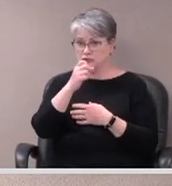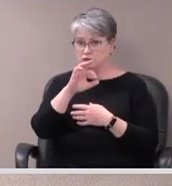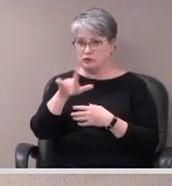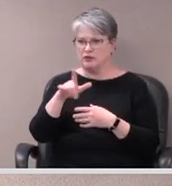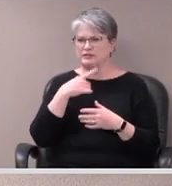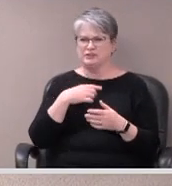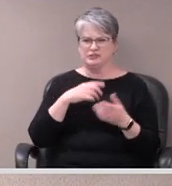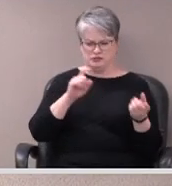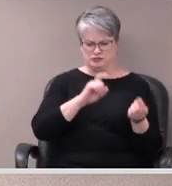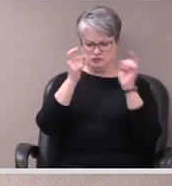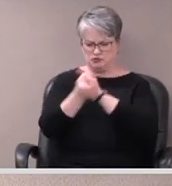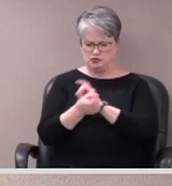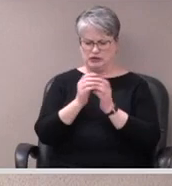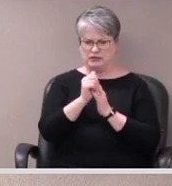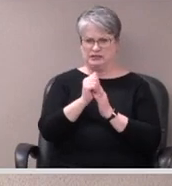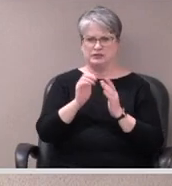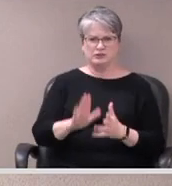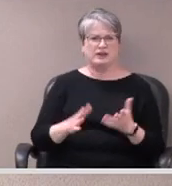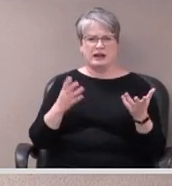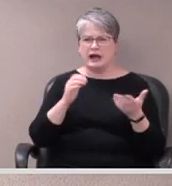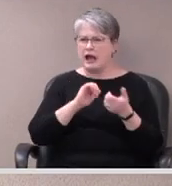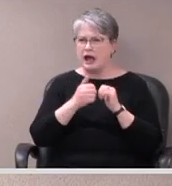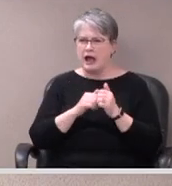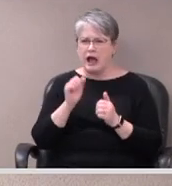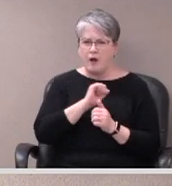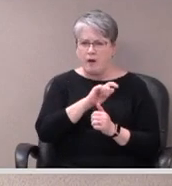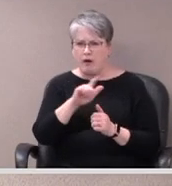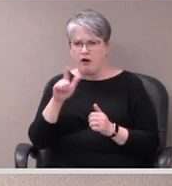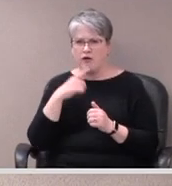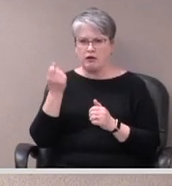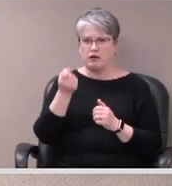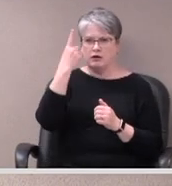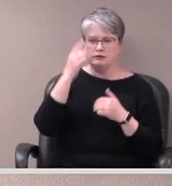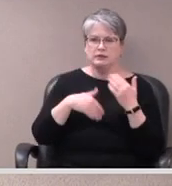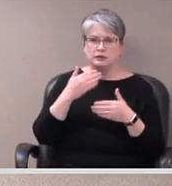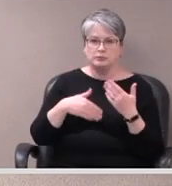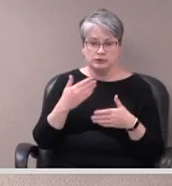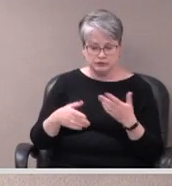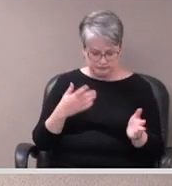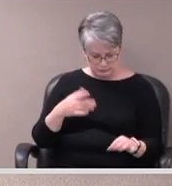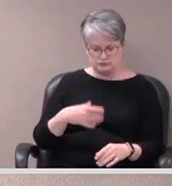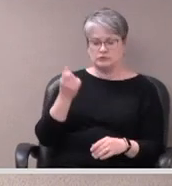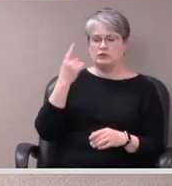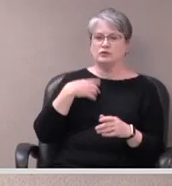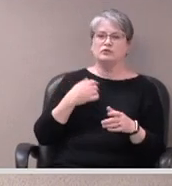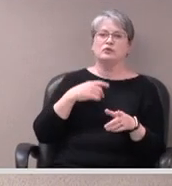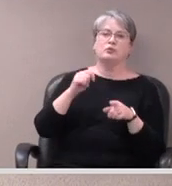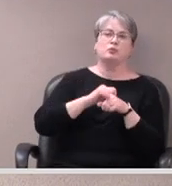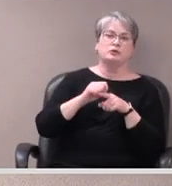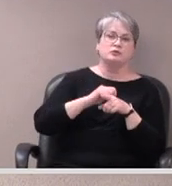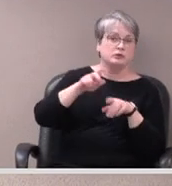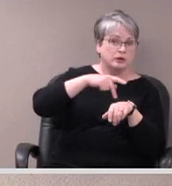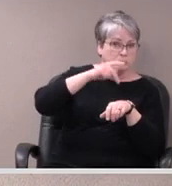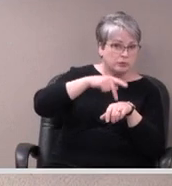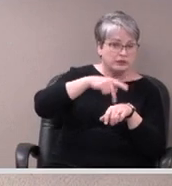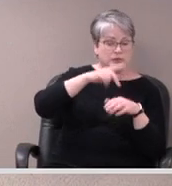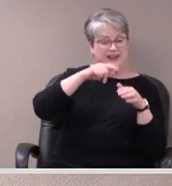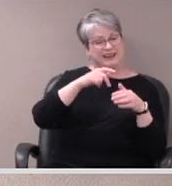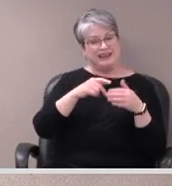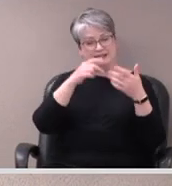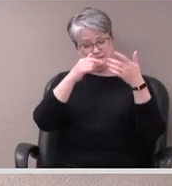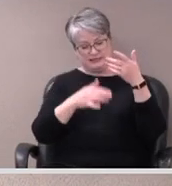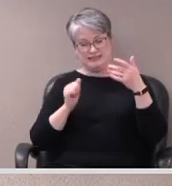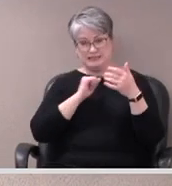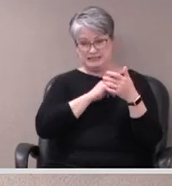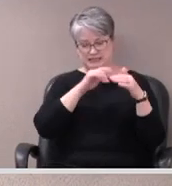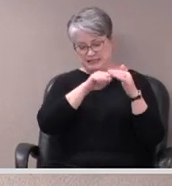how does everybody understand the process? And I've heard you say that we train our principals and the people under them, so somehow we need to